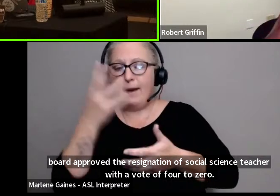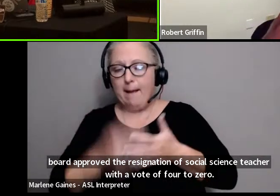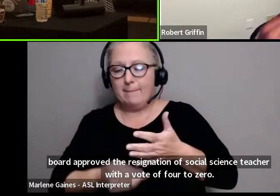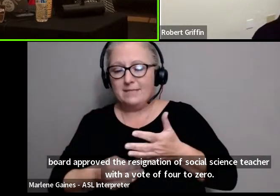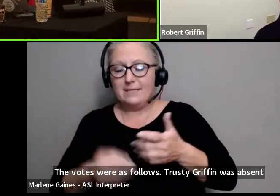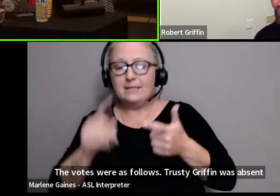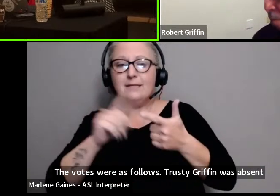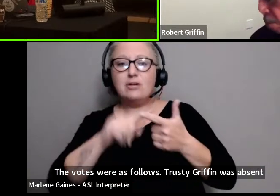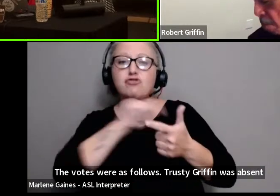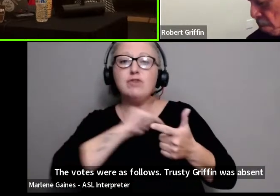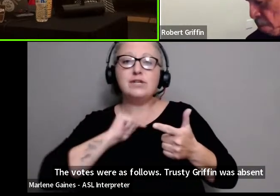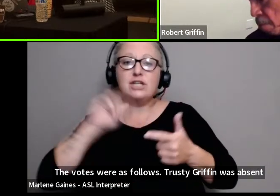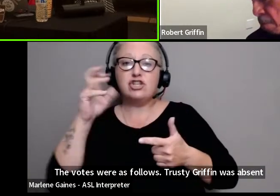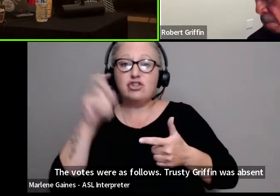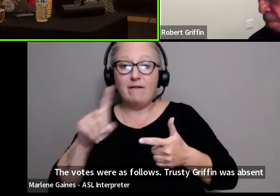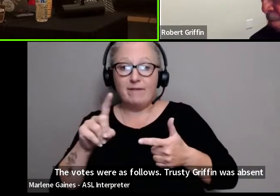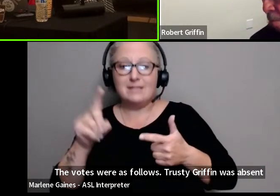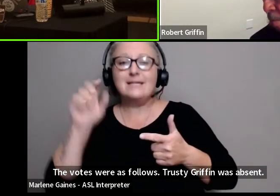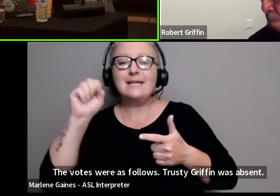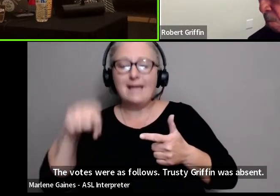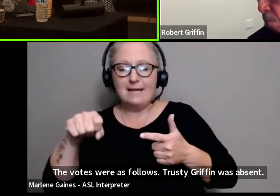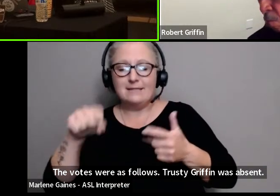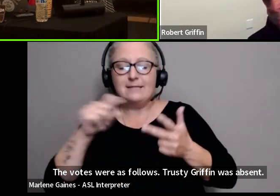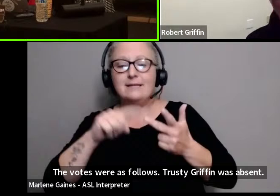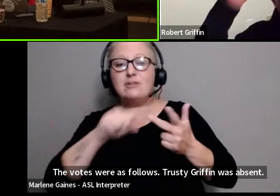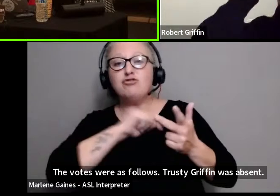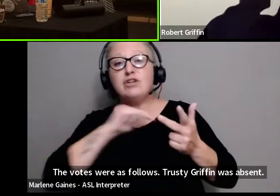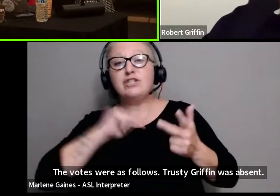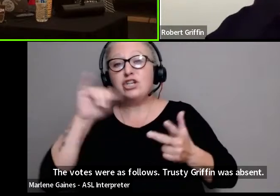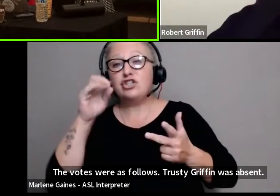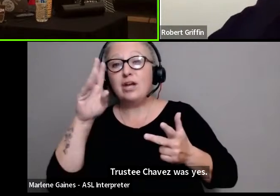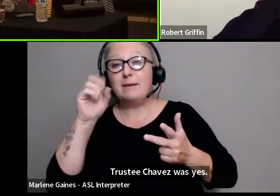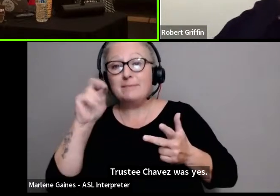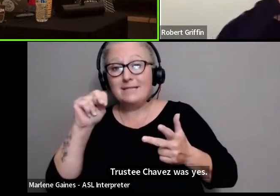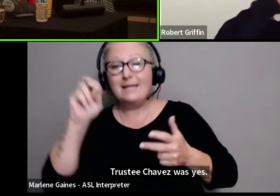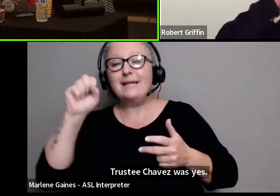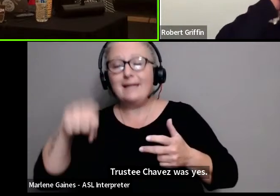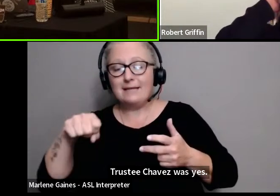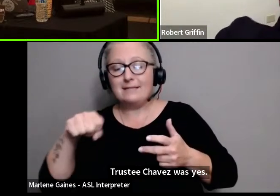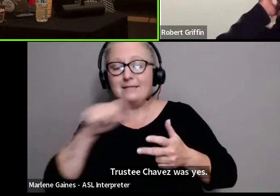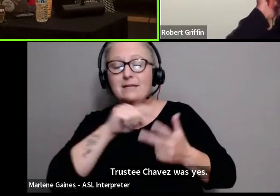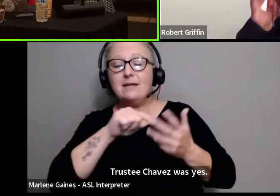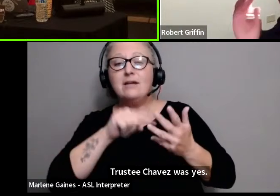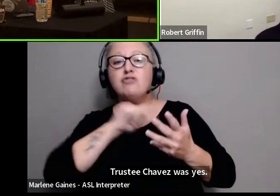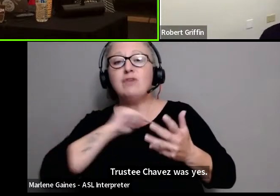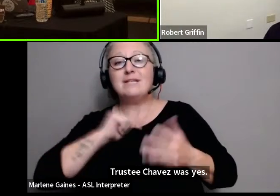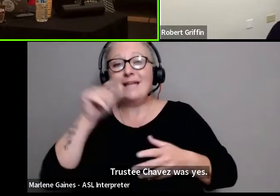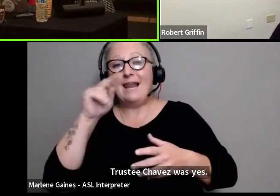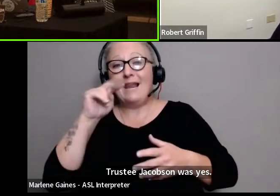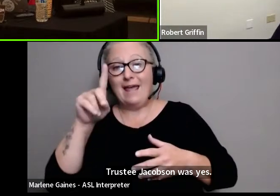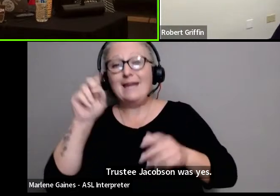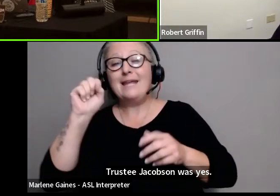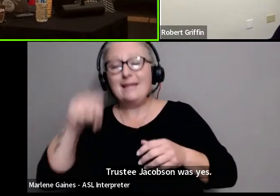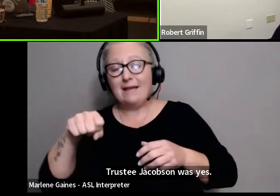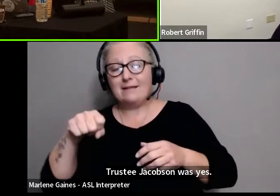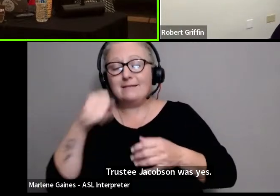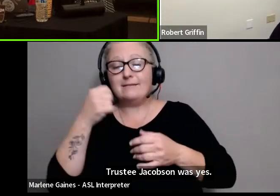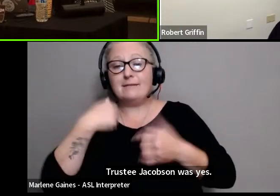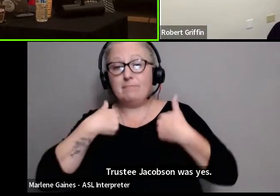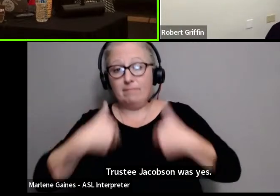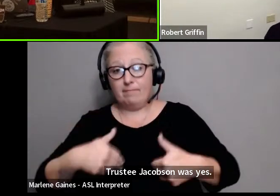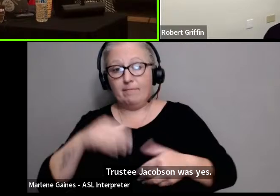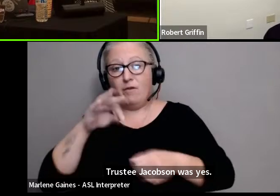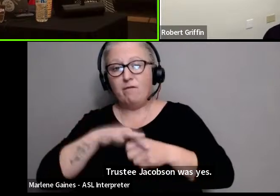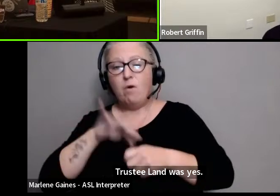absent. Trustee Chavez was yes. Trustee Jacobson was yes. Trustee Land was yes, and